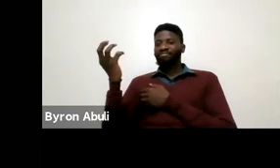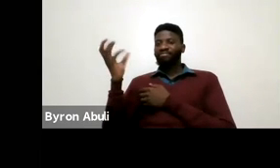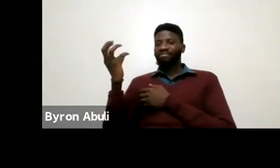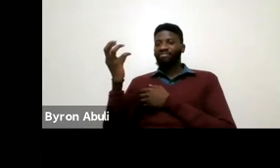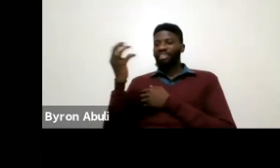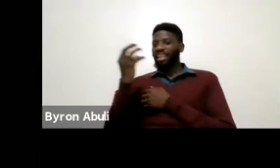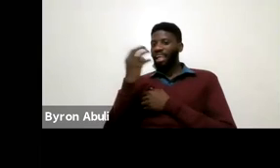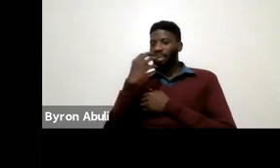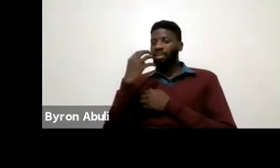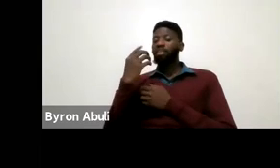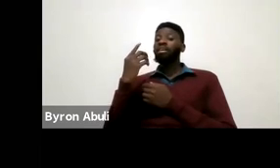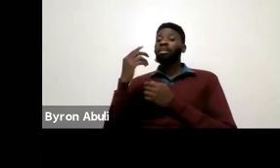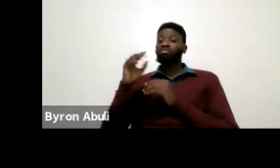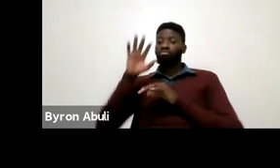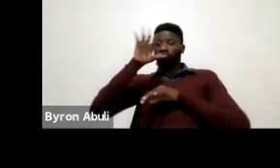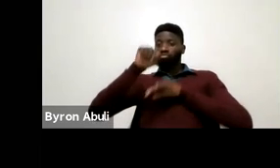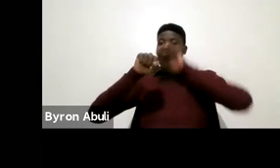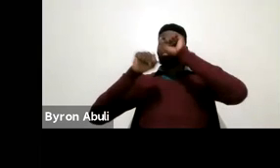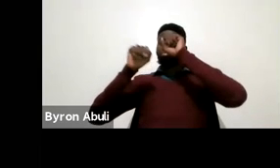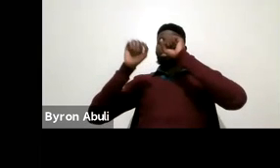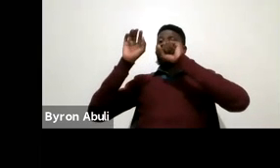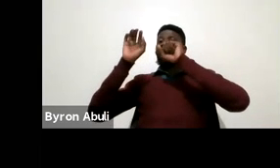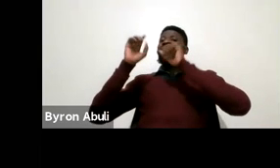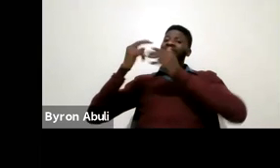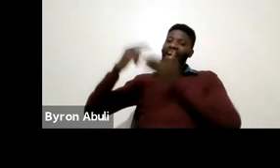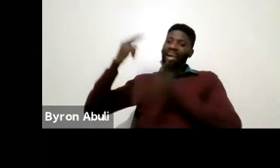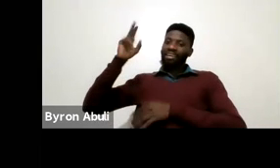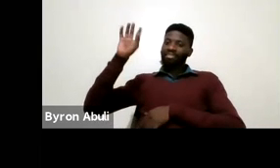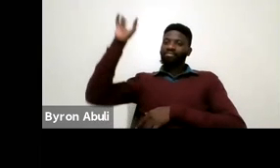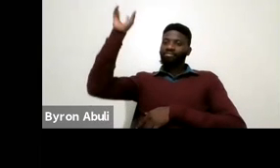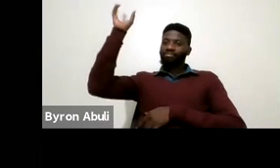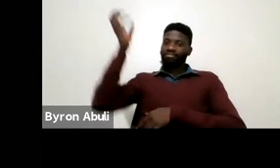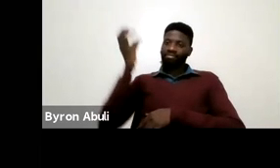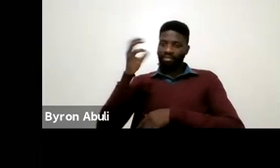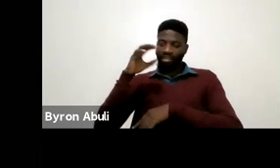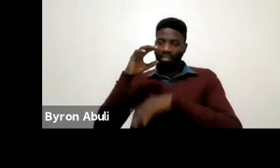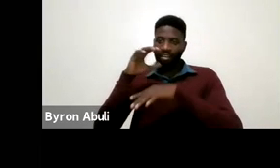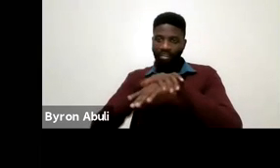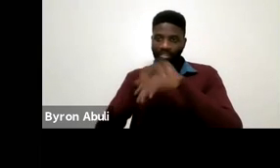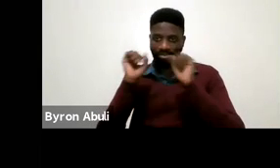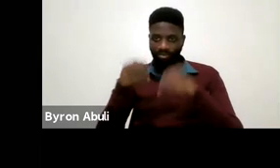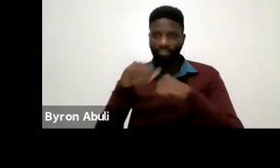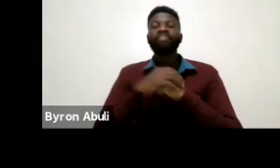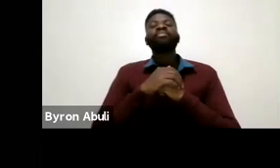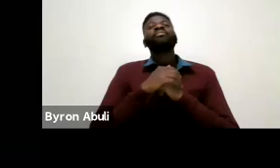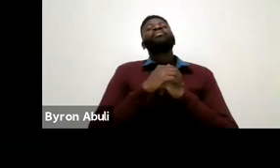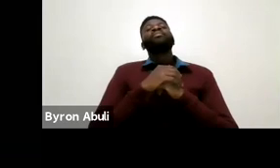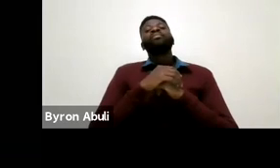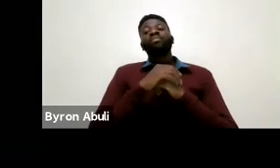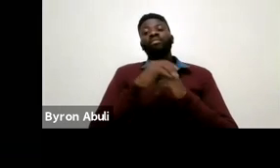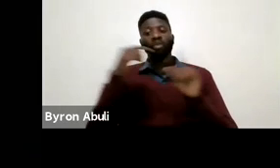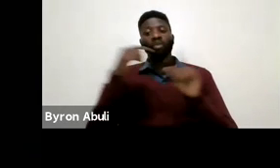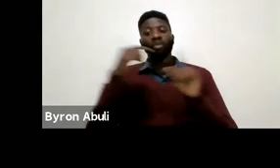Goals I've learned that need to be put into writing. If we want to succeed in life, we need to ensure